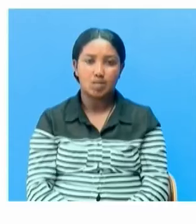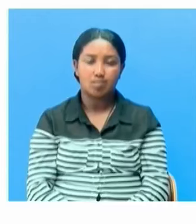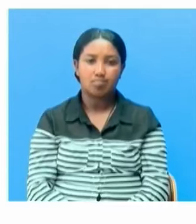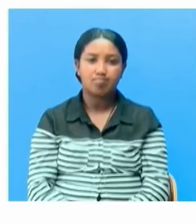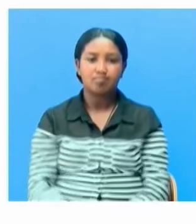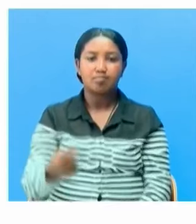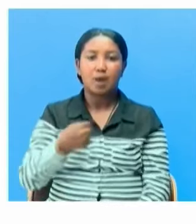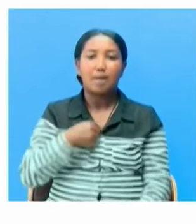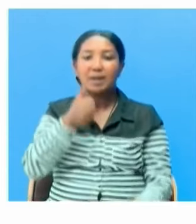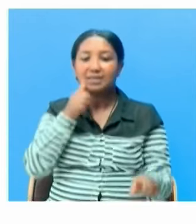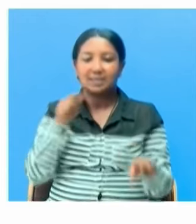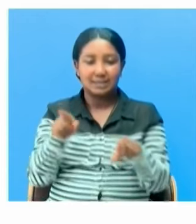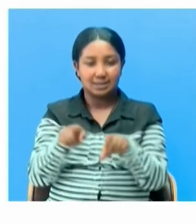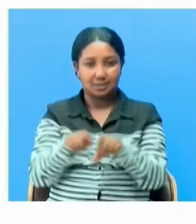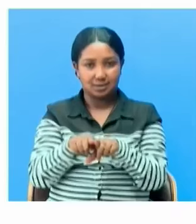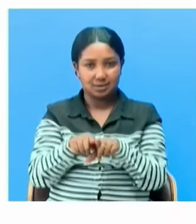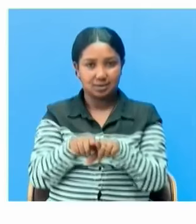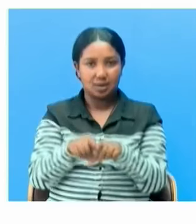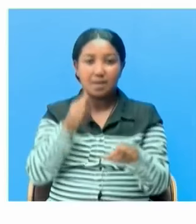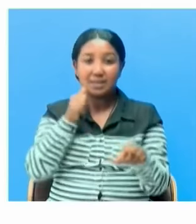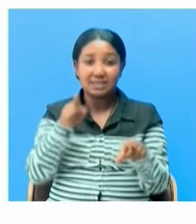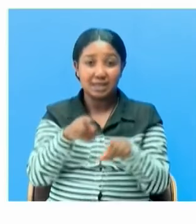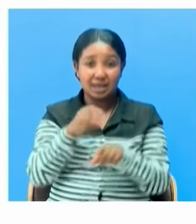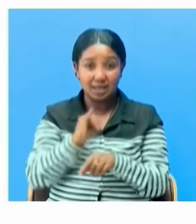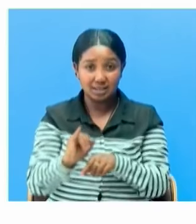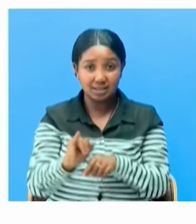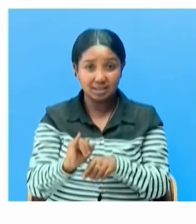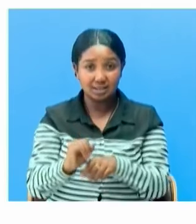my sister is